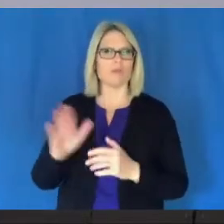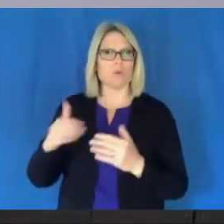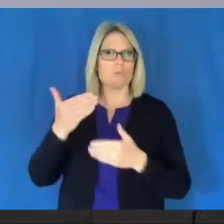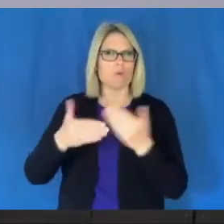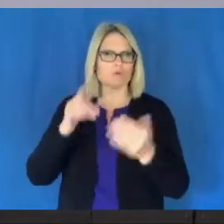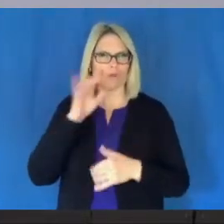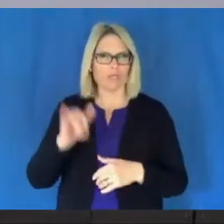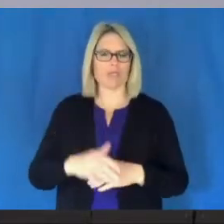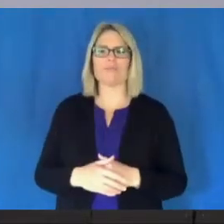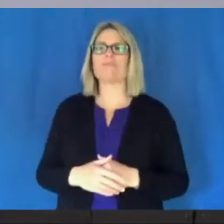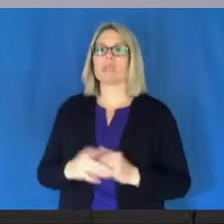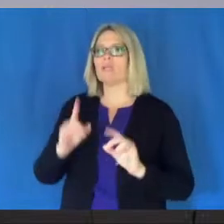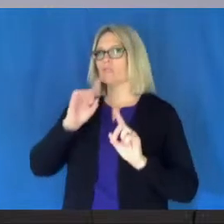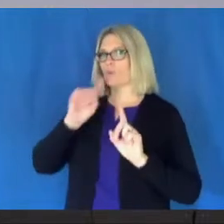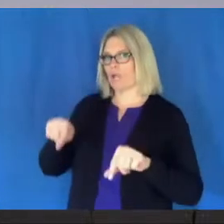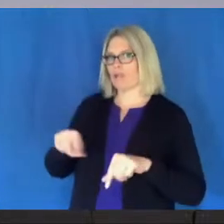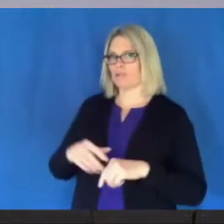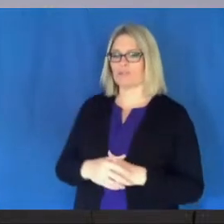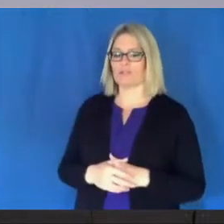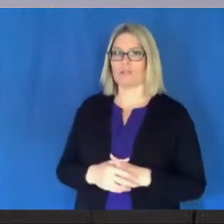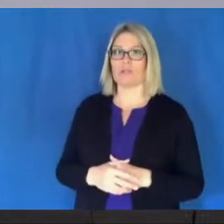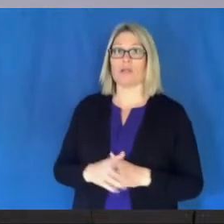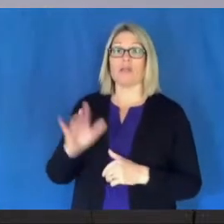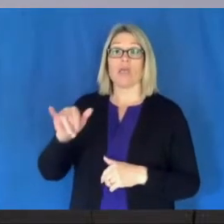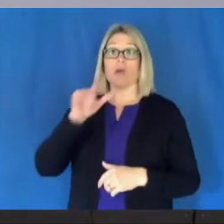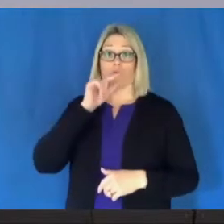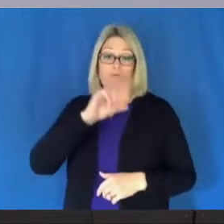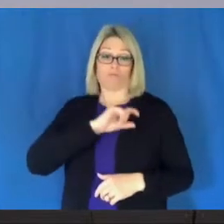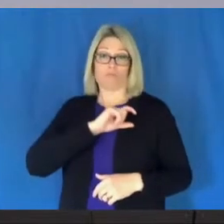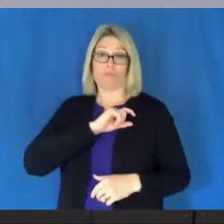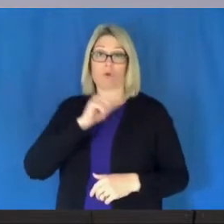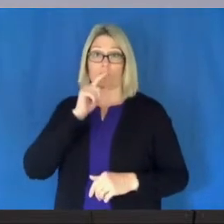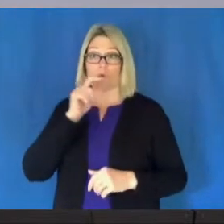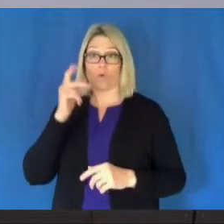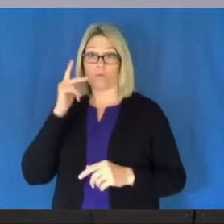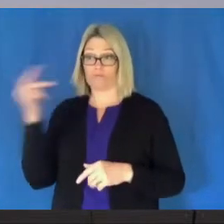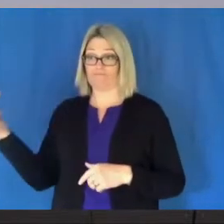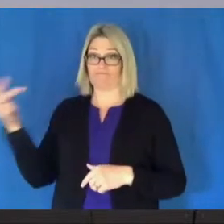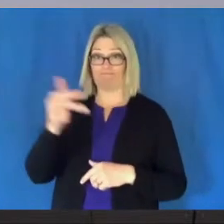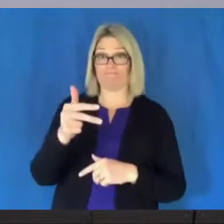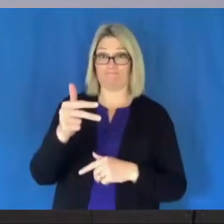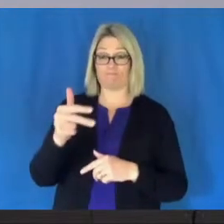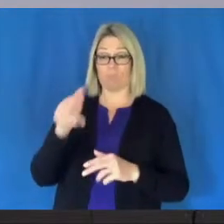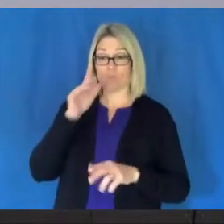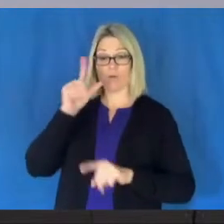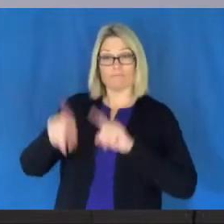Hi. So the border screeners ask,